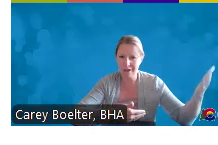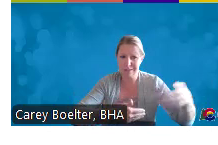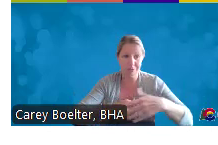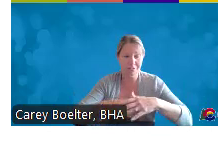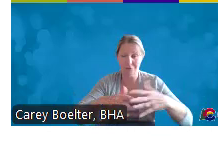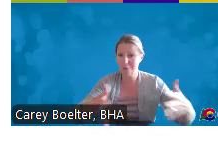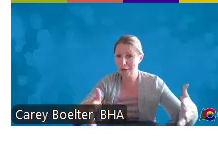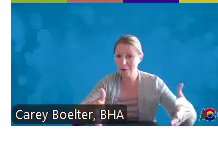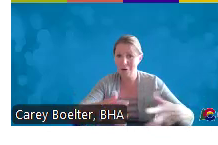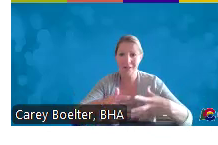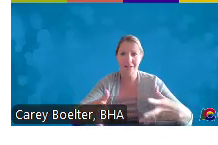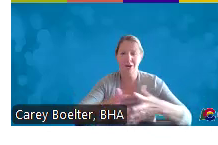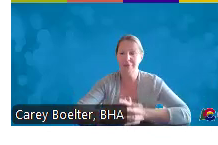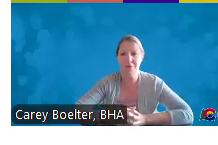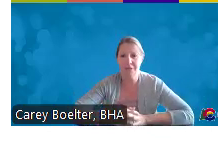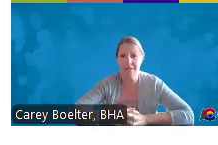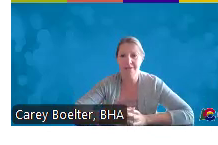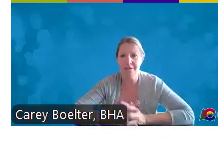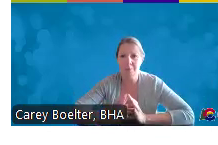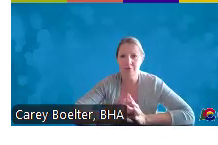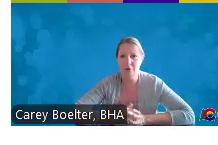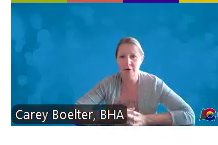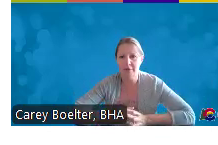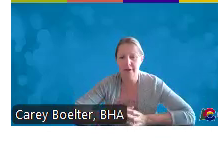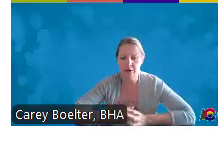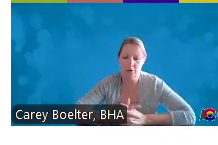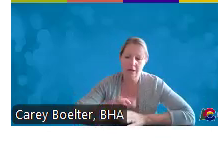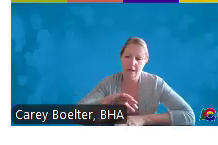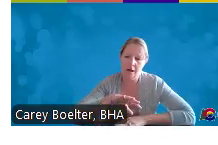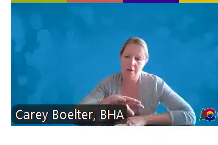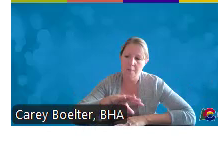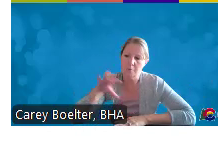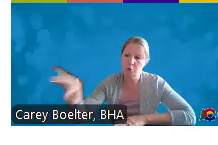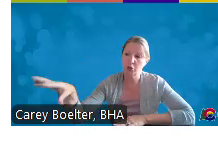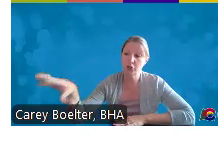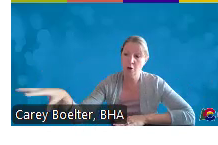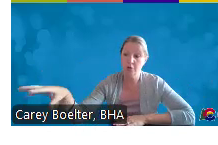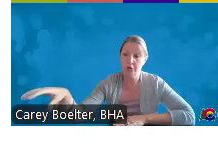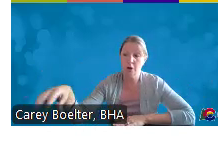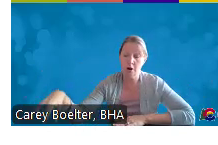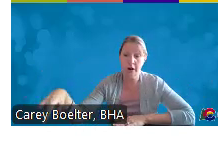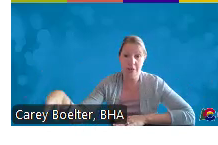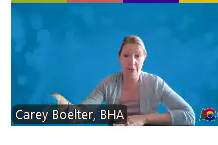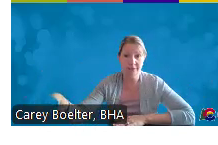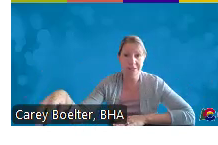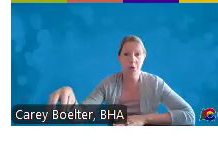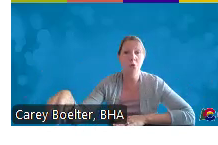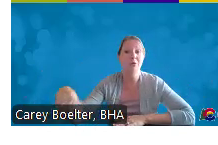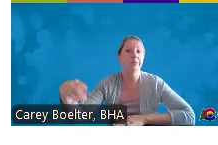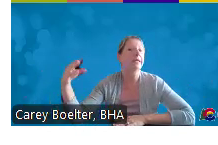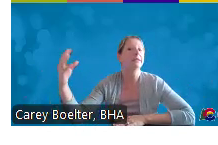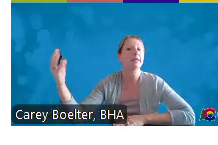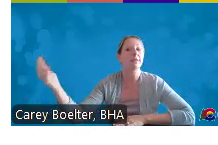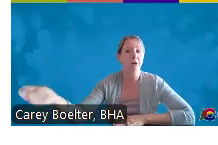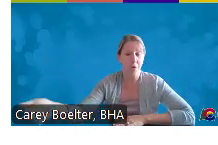on the slides was still spelled correctly, all of those things before the final push over to our LMS team,